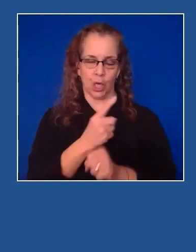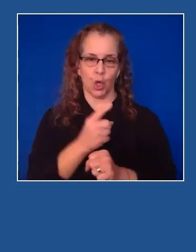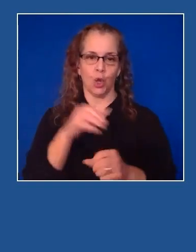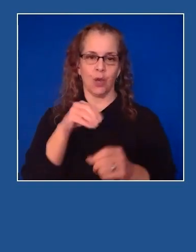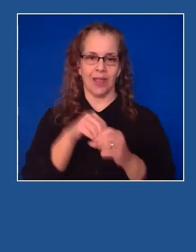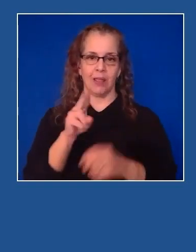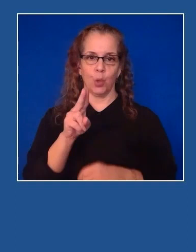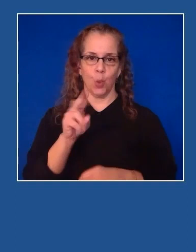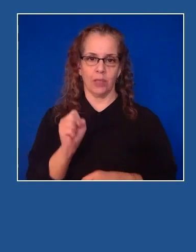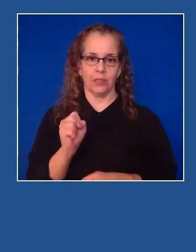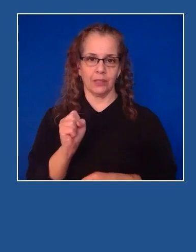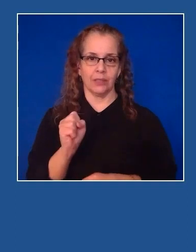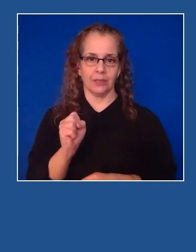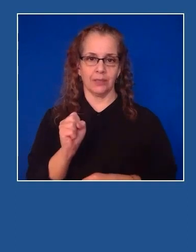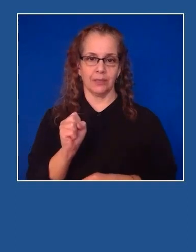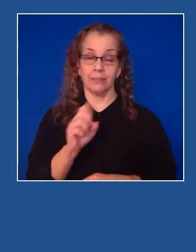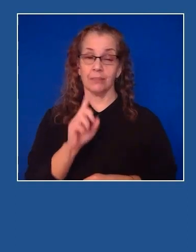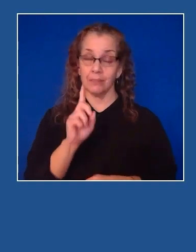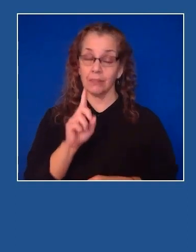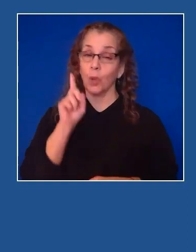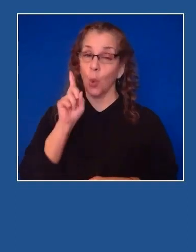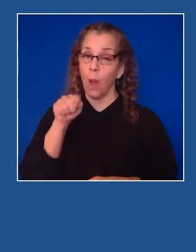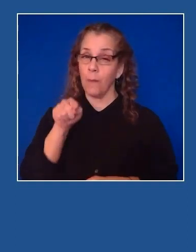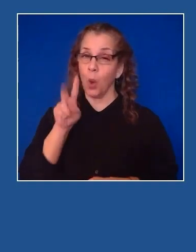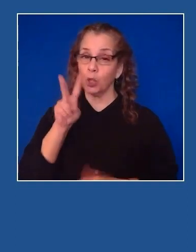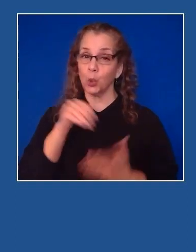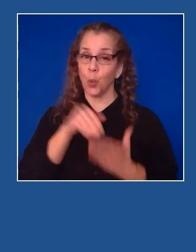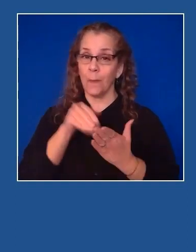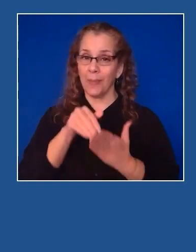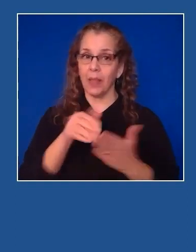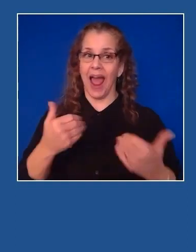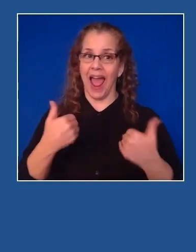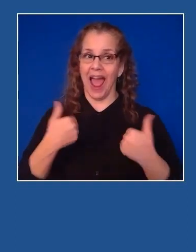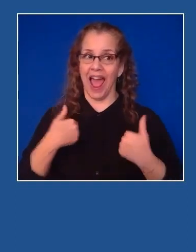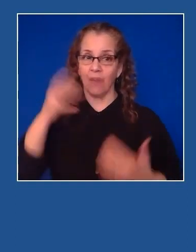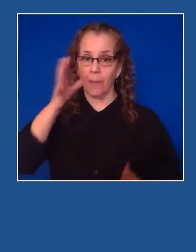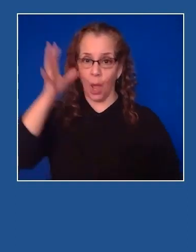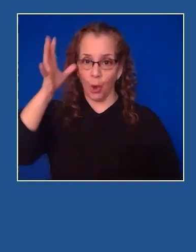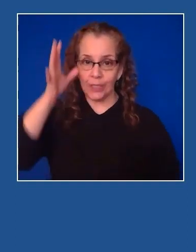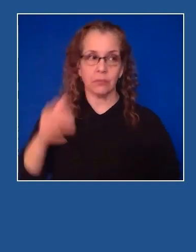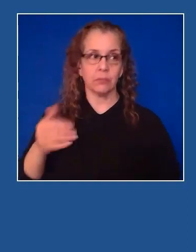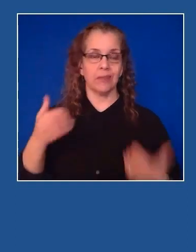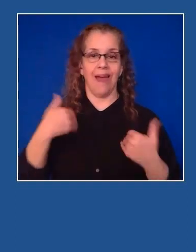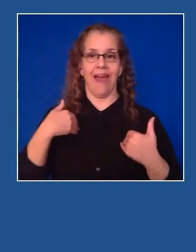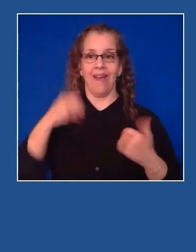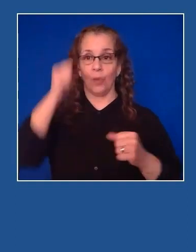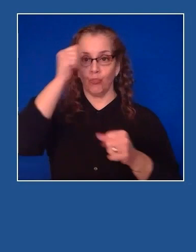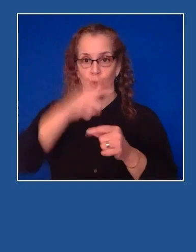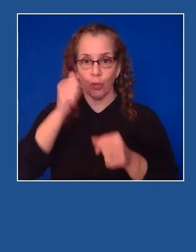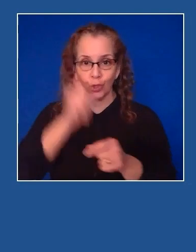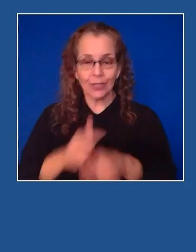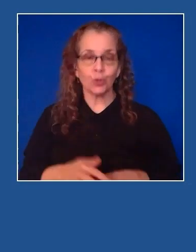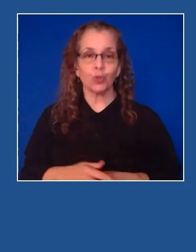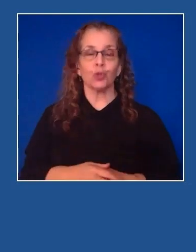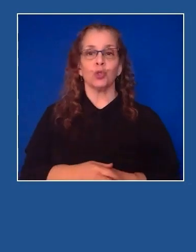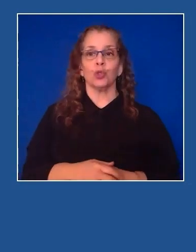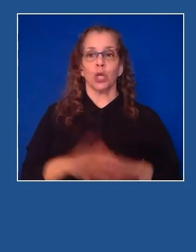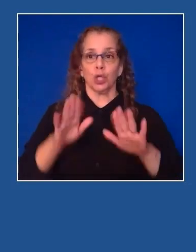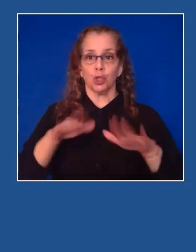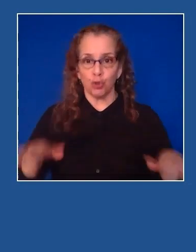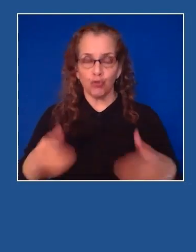these 1.2 million people have parents and siblings and partners and spouses and children and